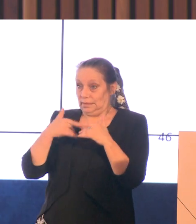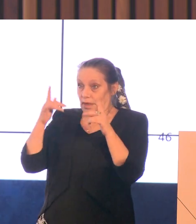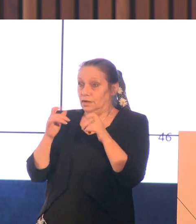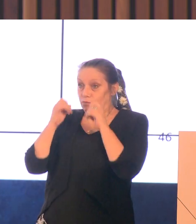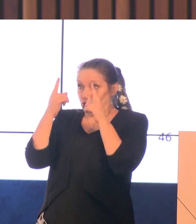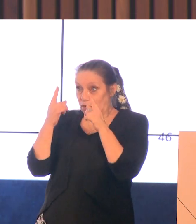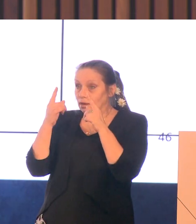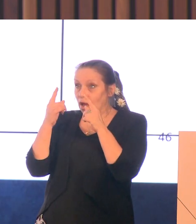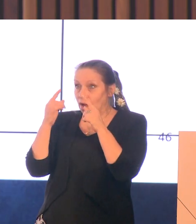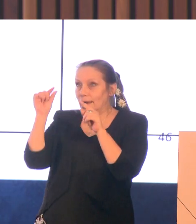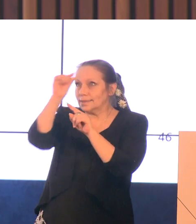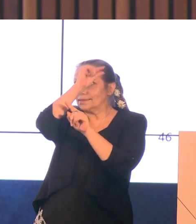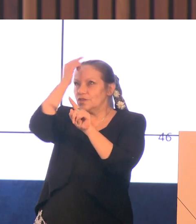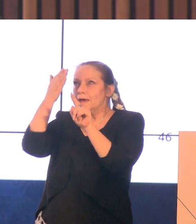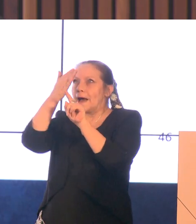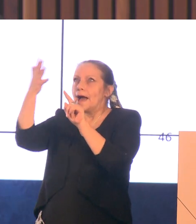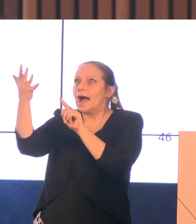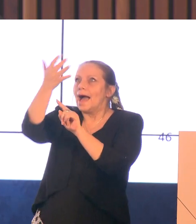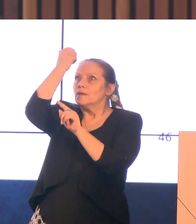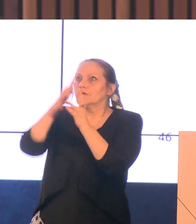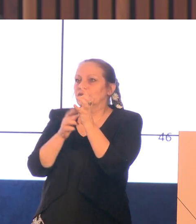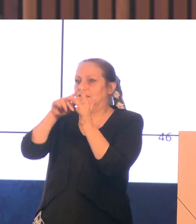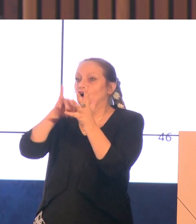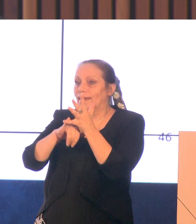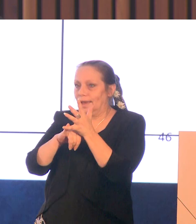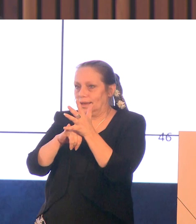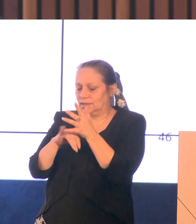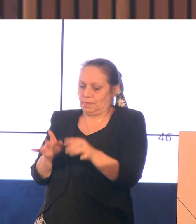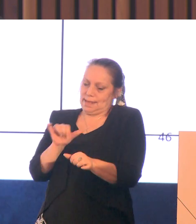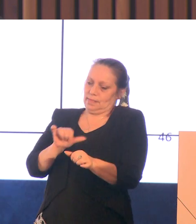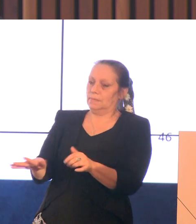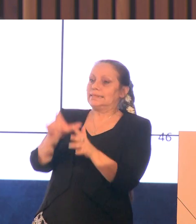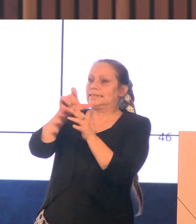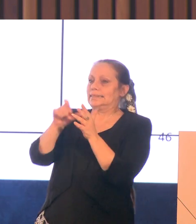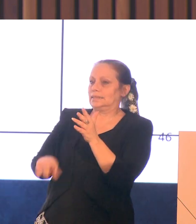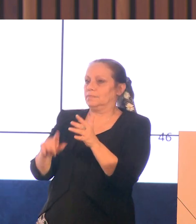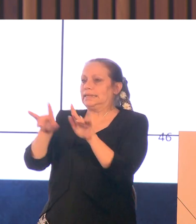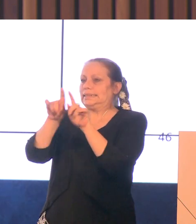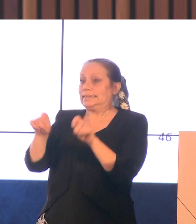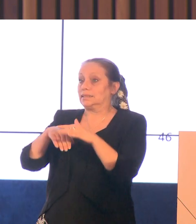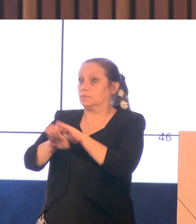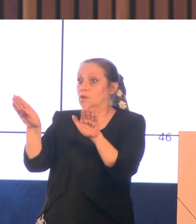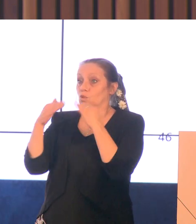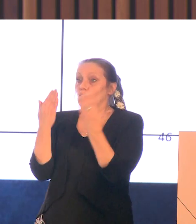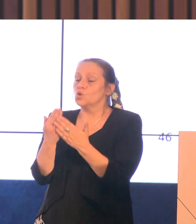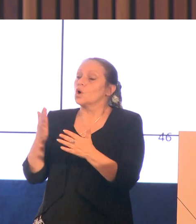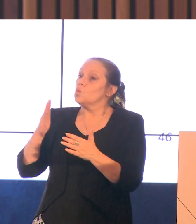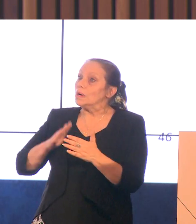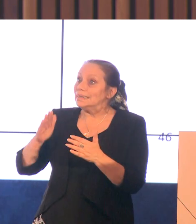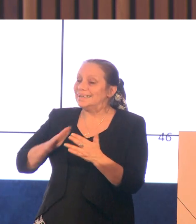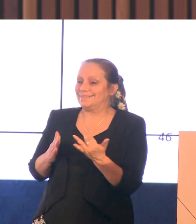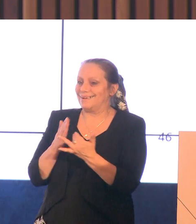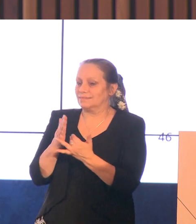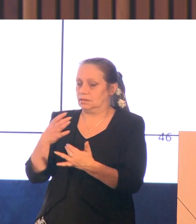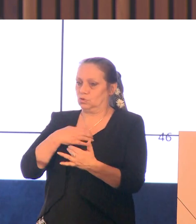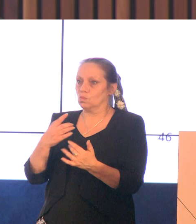the ambition of the NDIS as being at the centre of the best disability system in the world, we need to get access